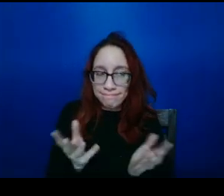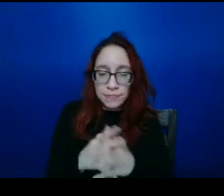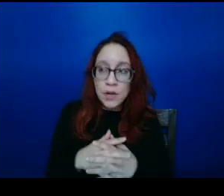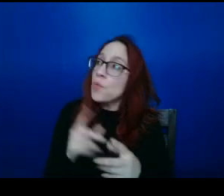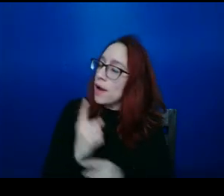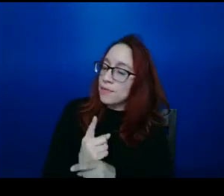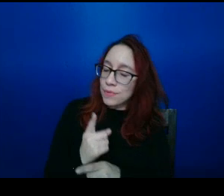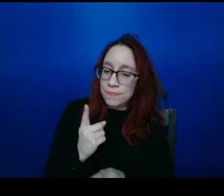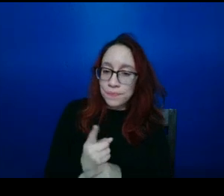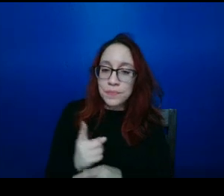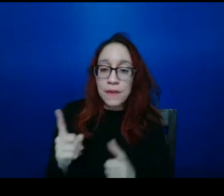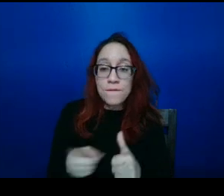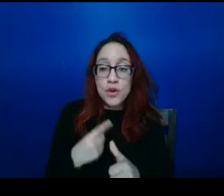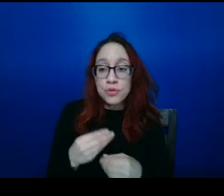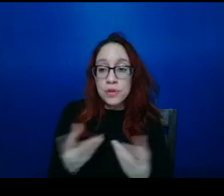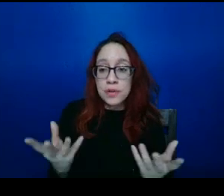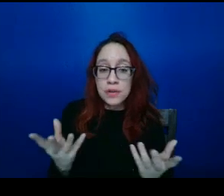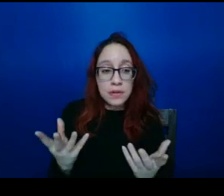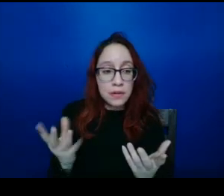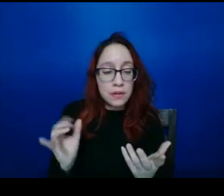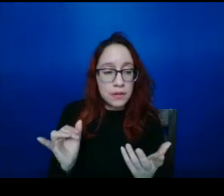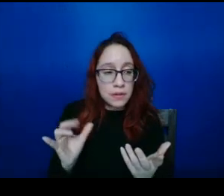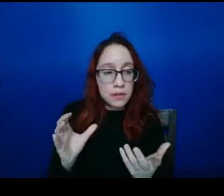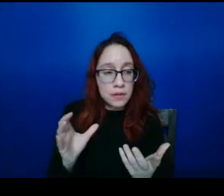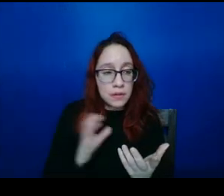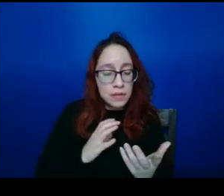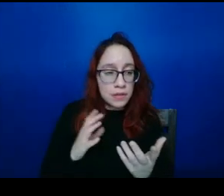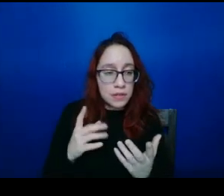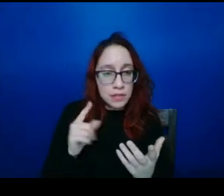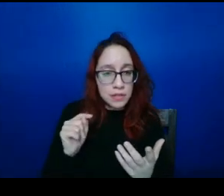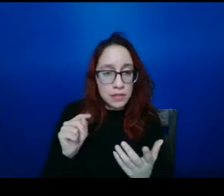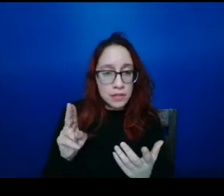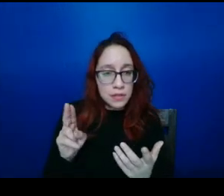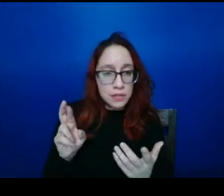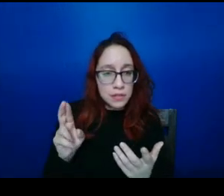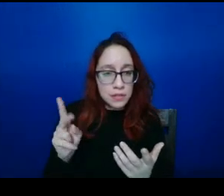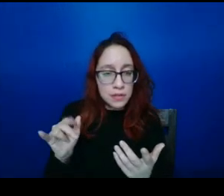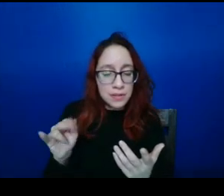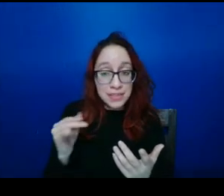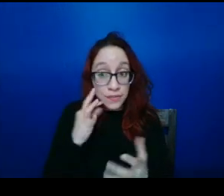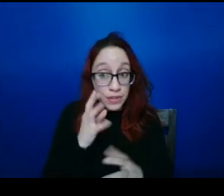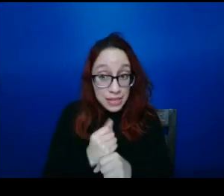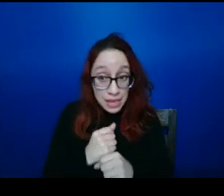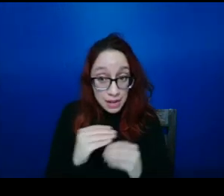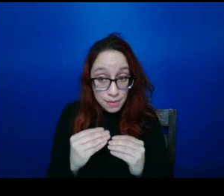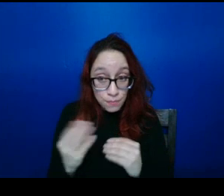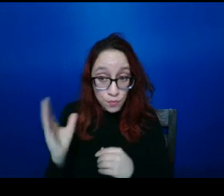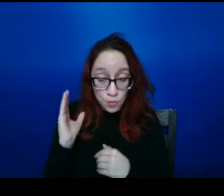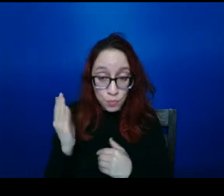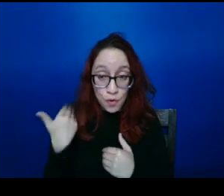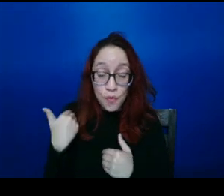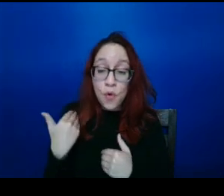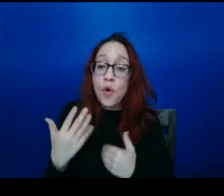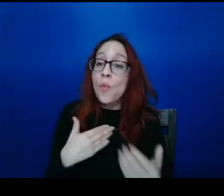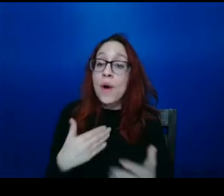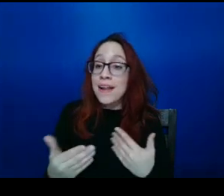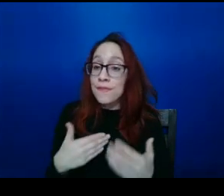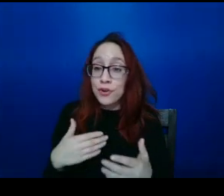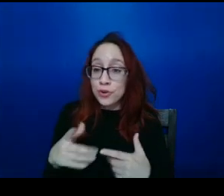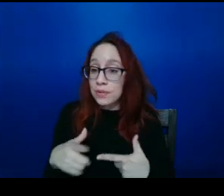Right, exactly. So the first round is as what Commissioner right. Turkin has just said. If you didn't get anything before, but regardless of where you are in the